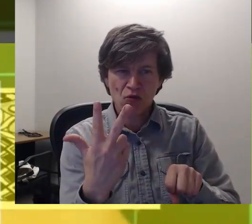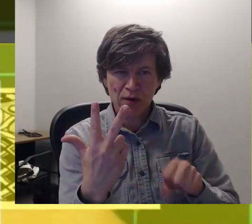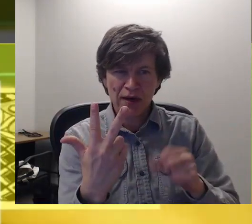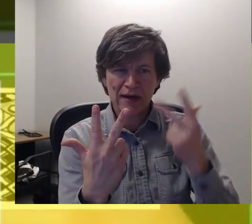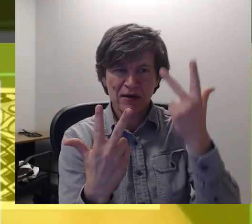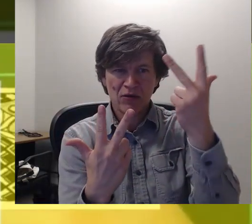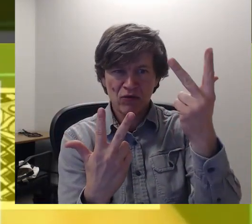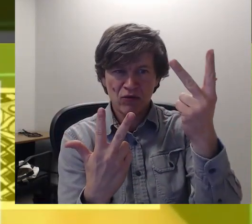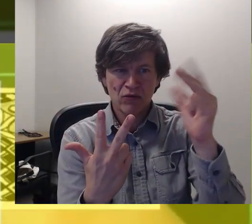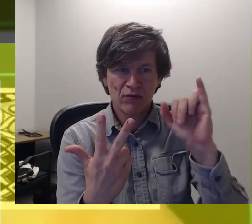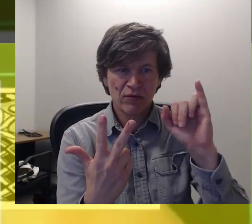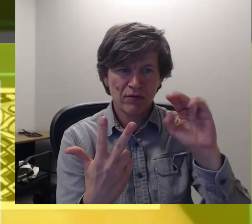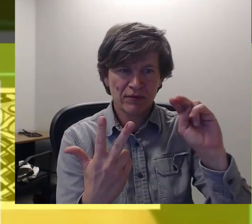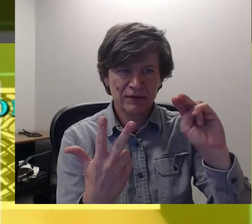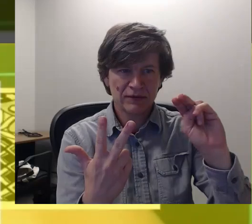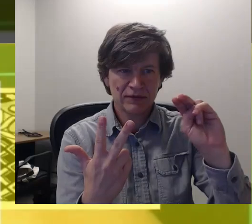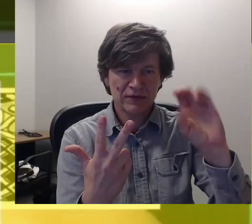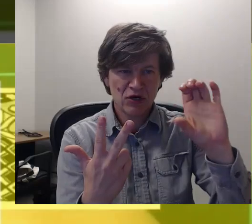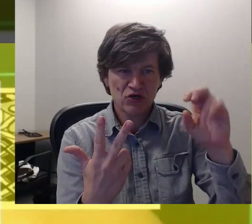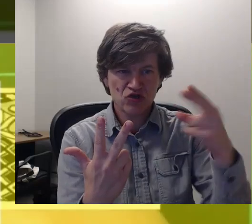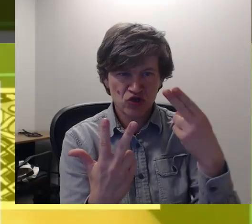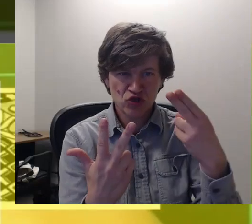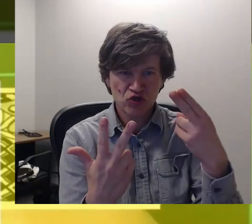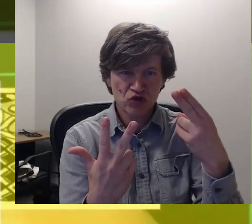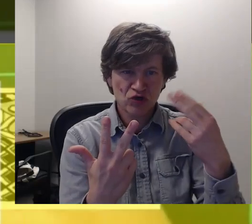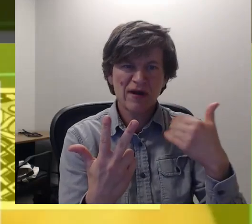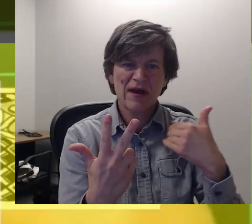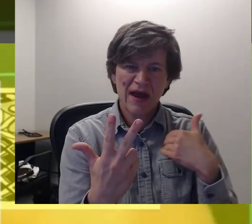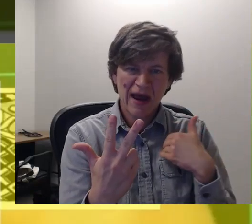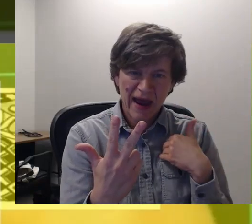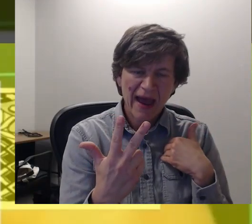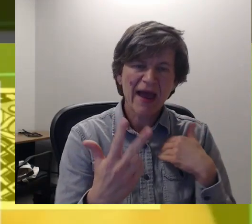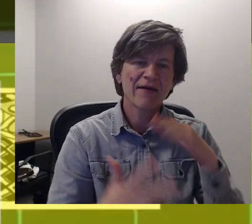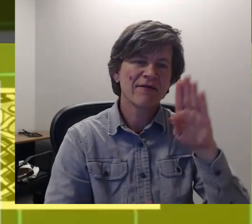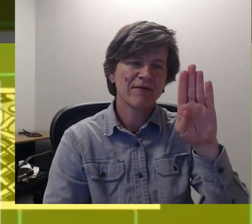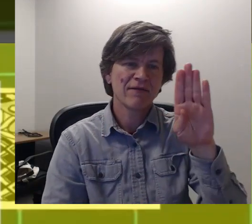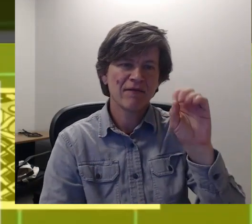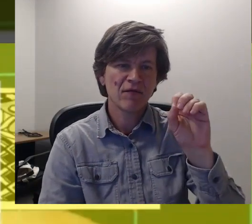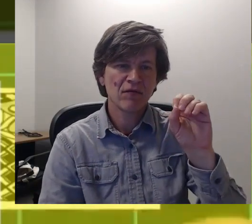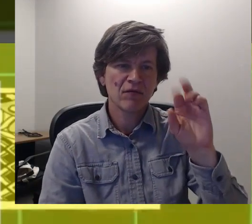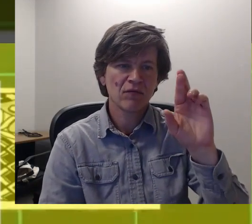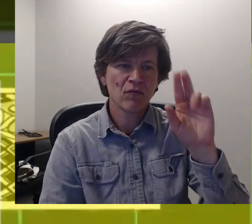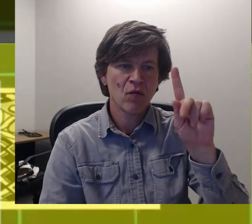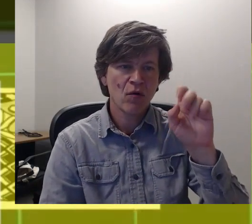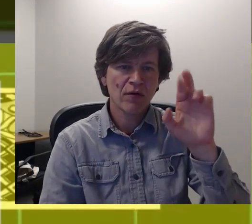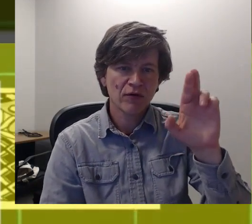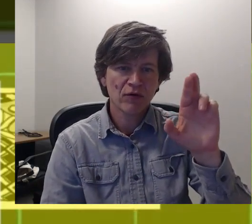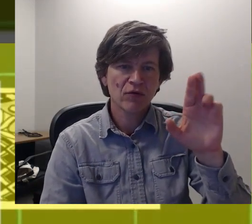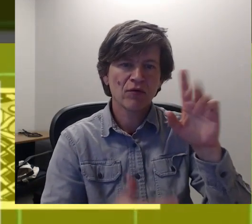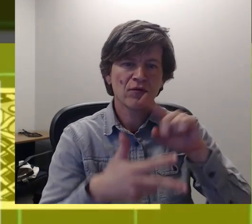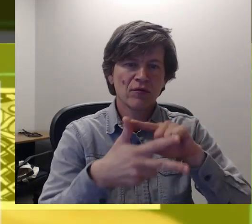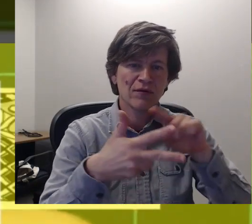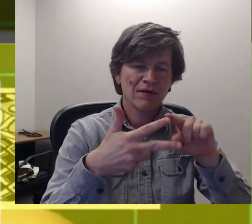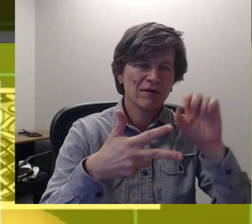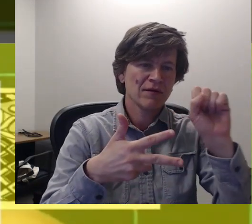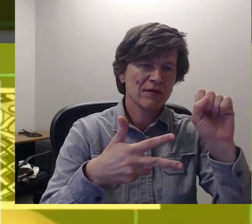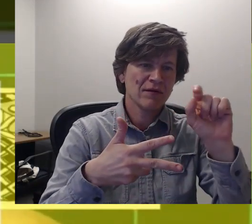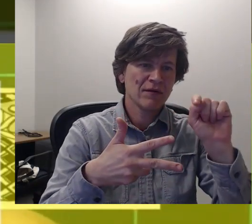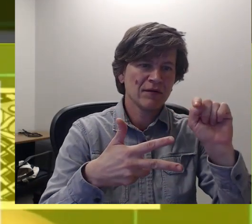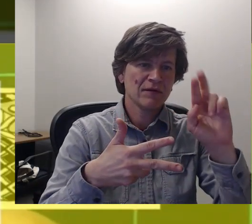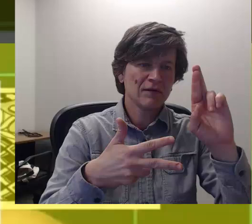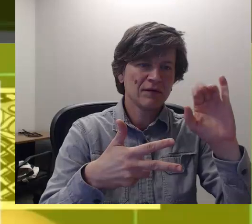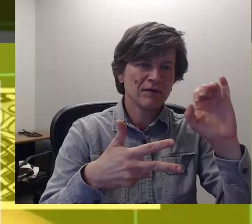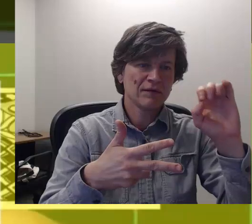side. It usually has a border, a string, and multiple tangles. If any of those words confused